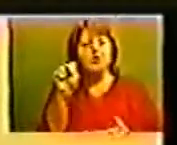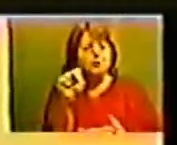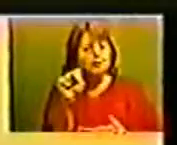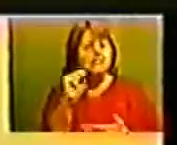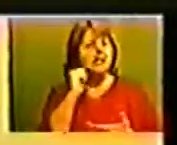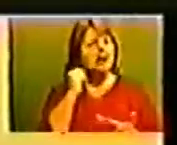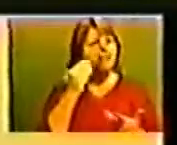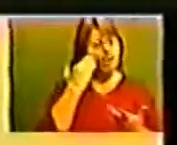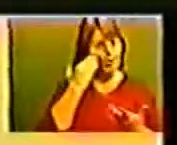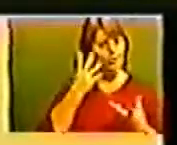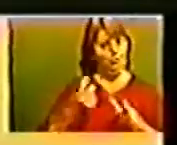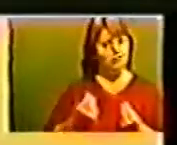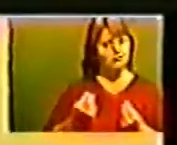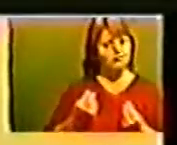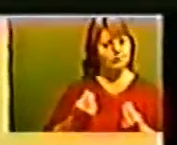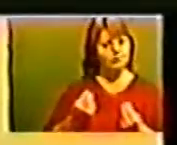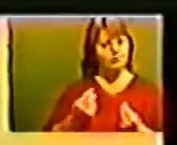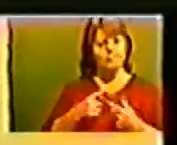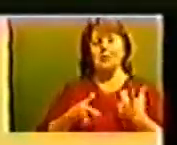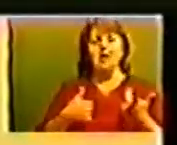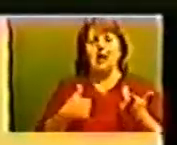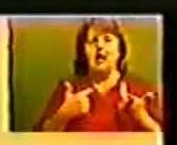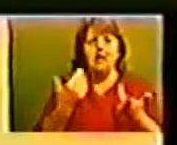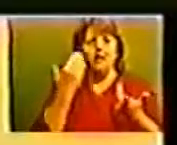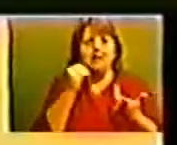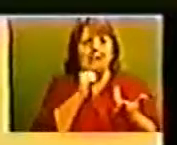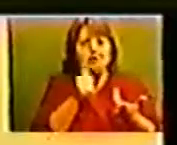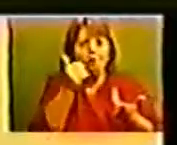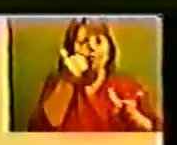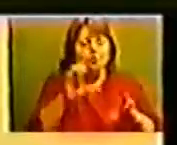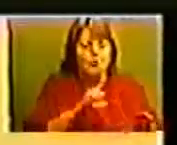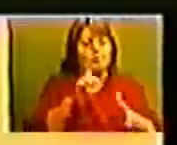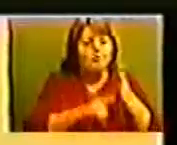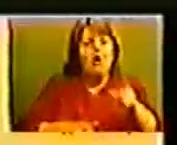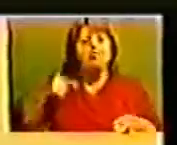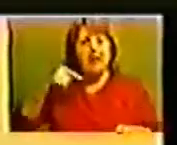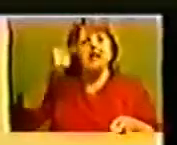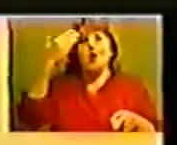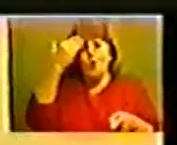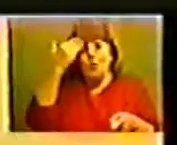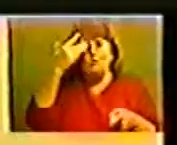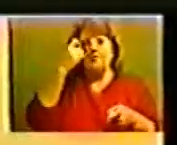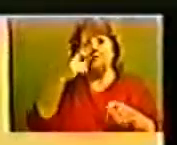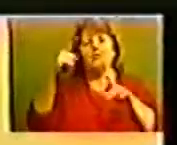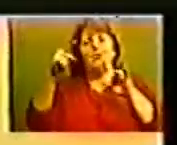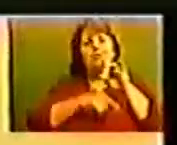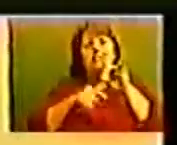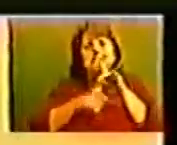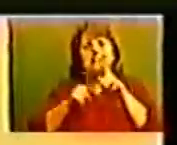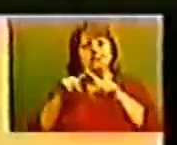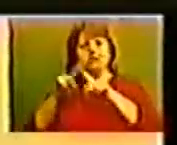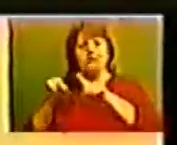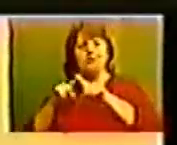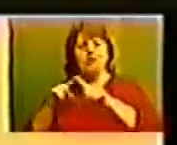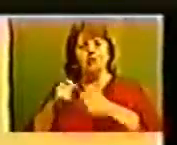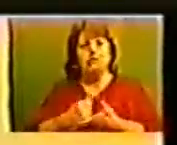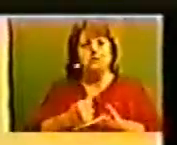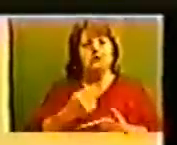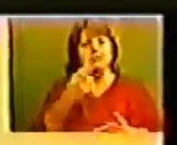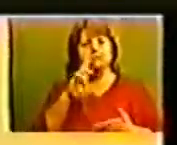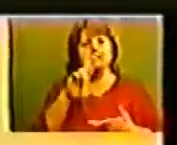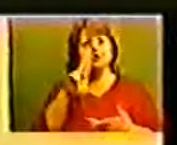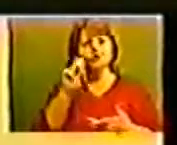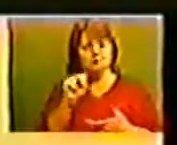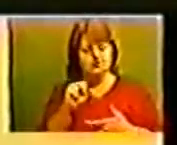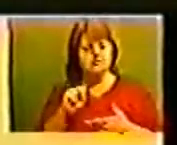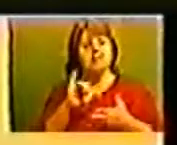they know what to do, but they don't do what they know, because they're missing the different cues. These